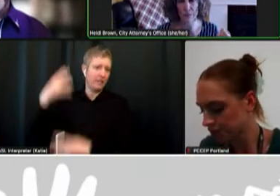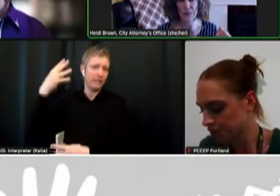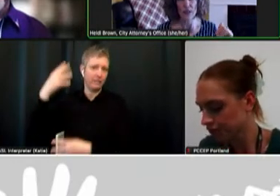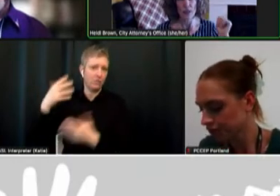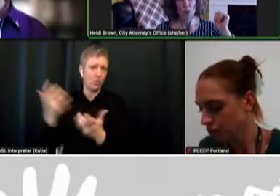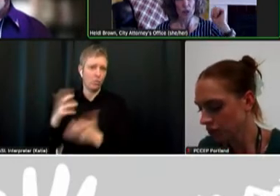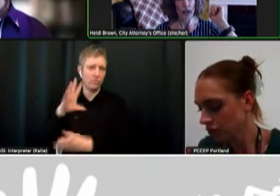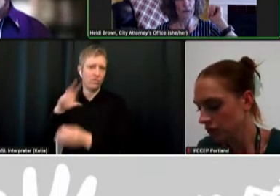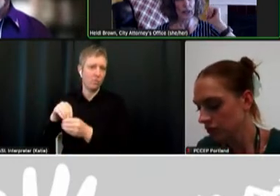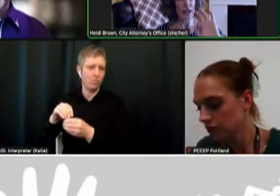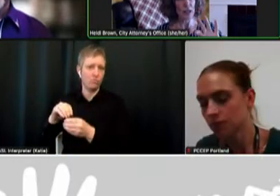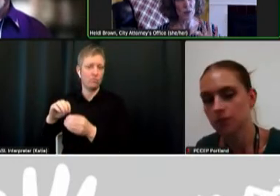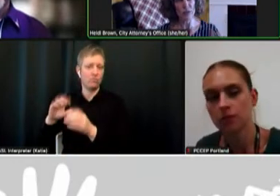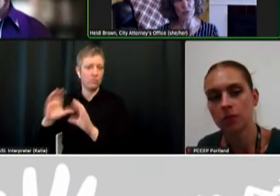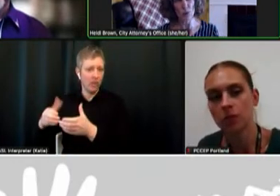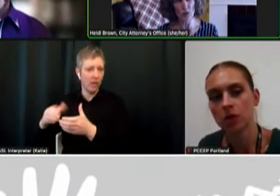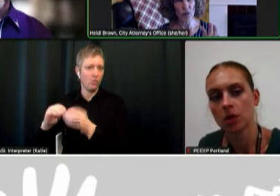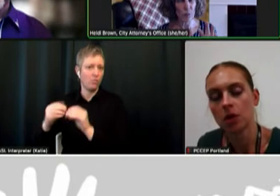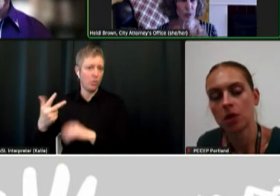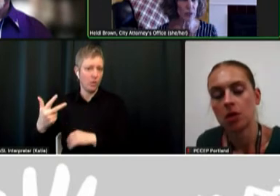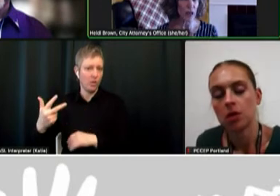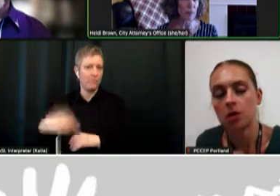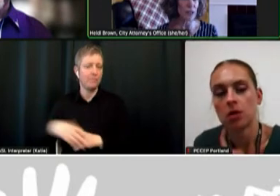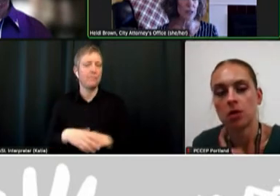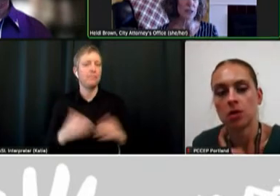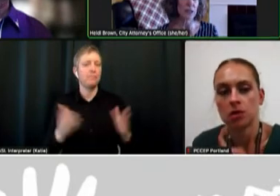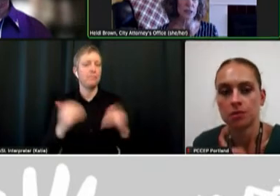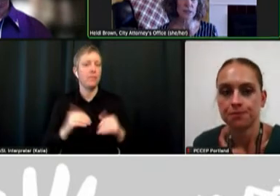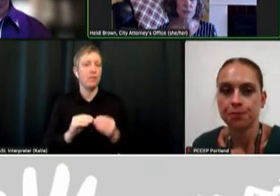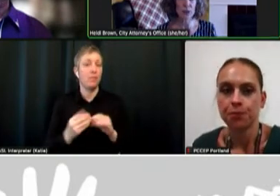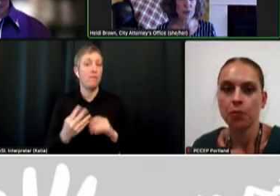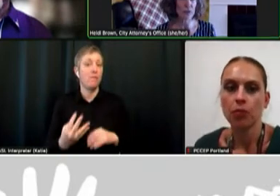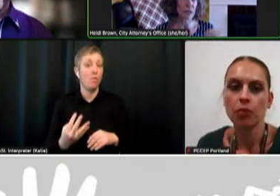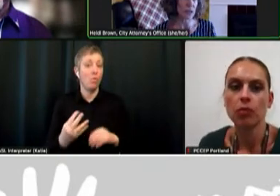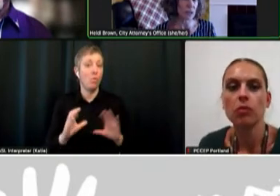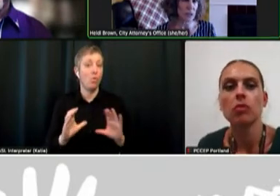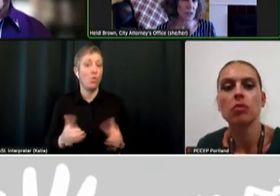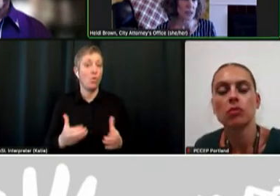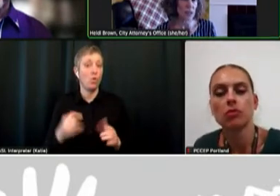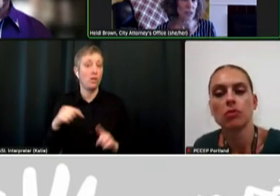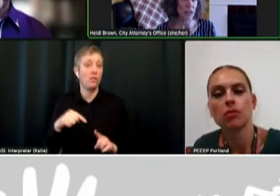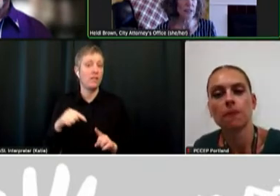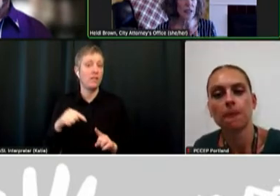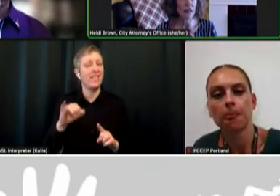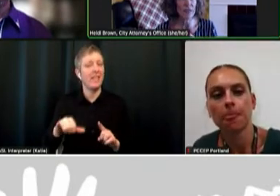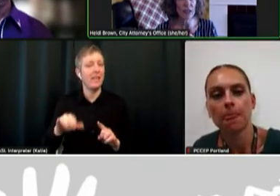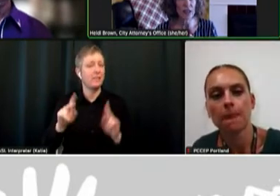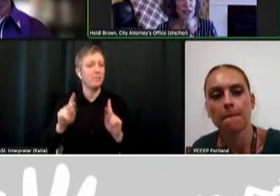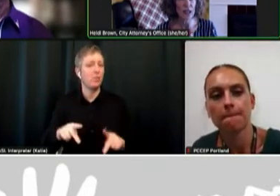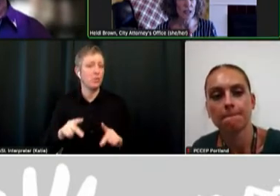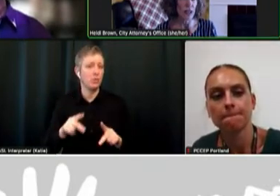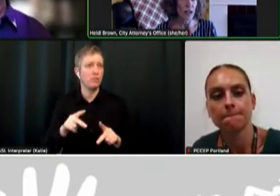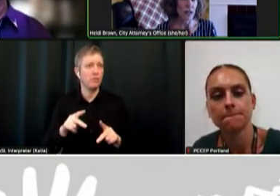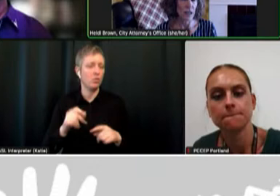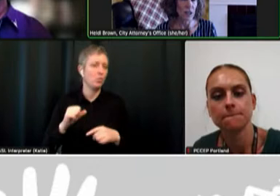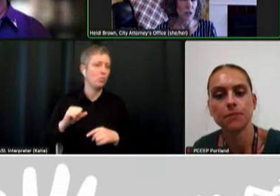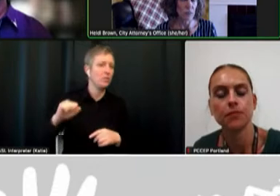three. And then category four is predominantly someone who's resisting handcuffing,